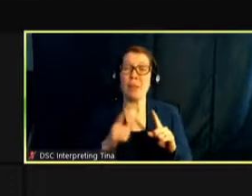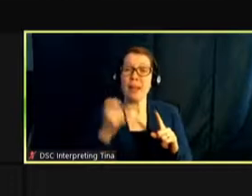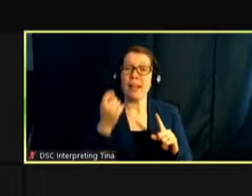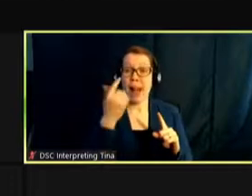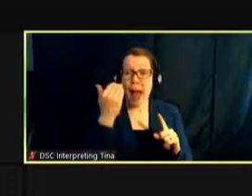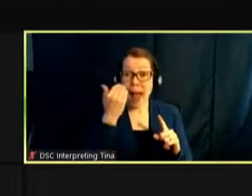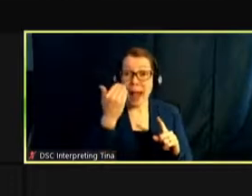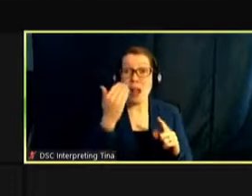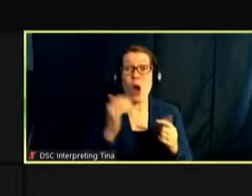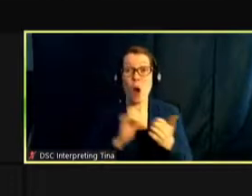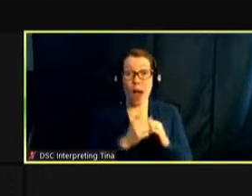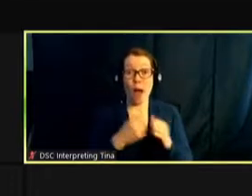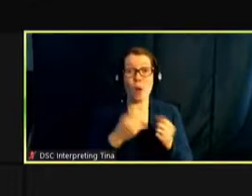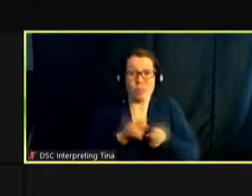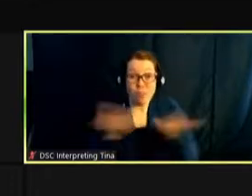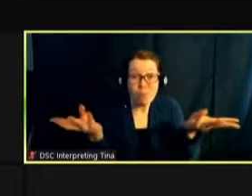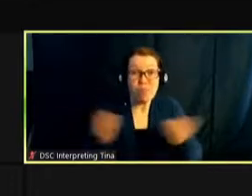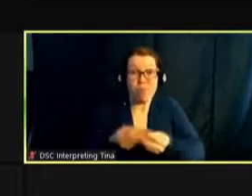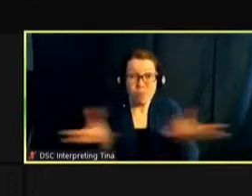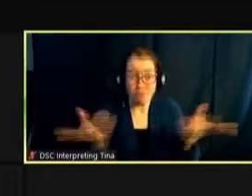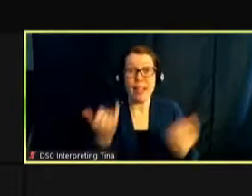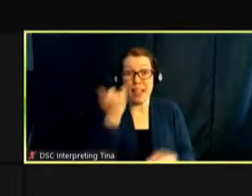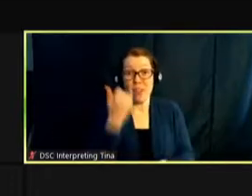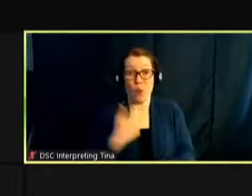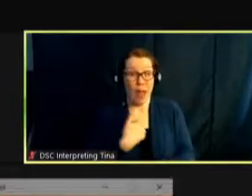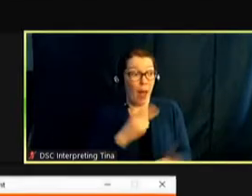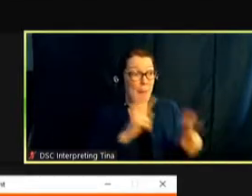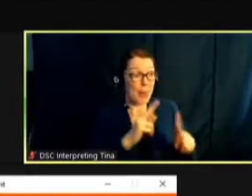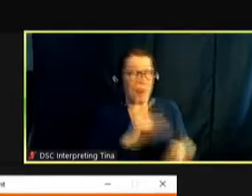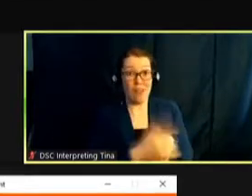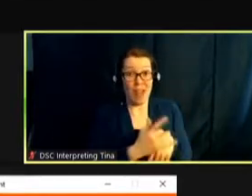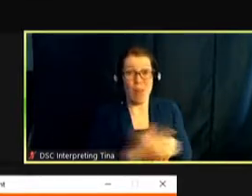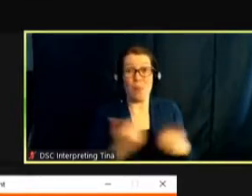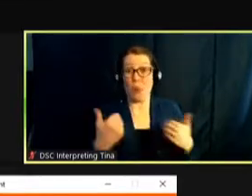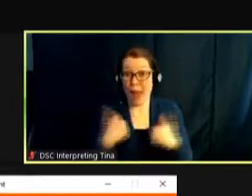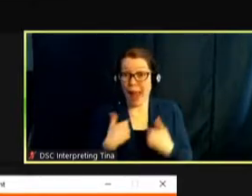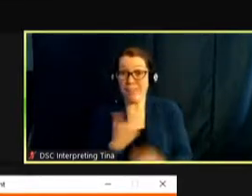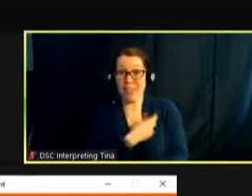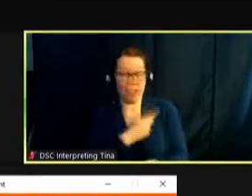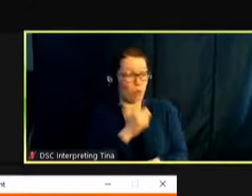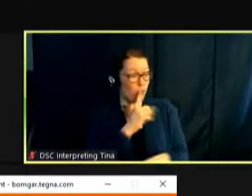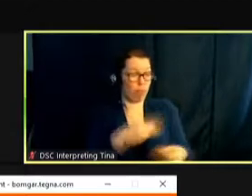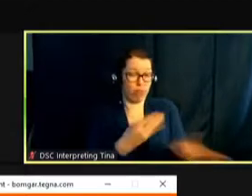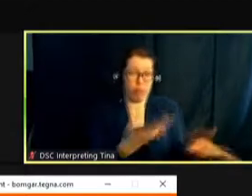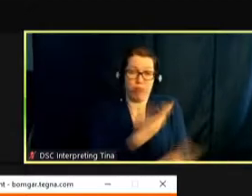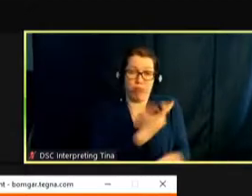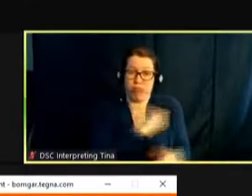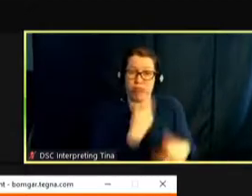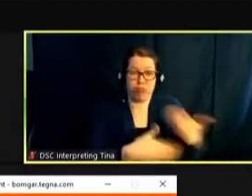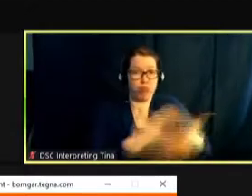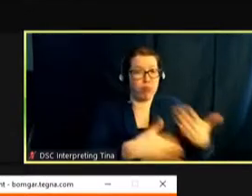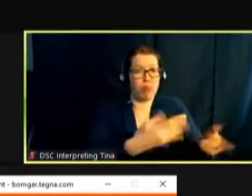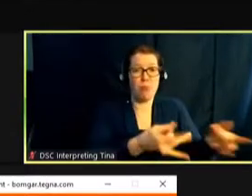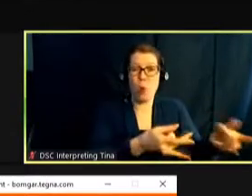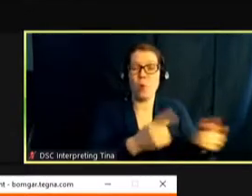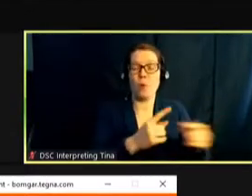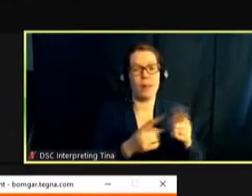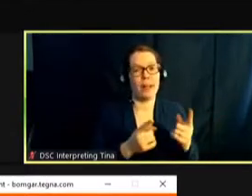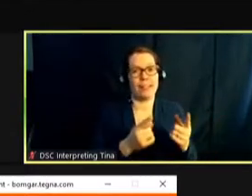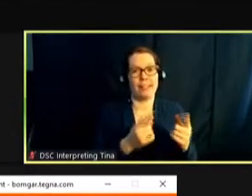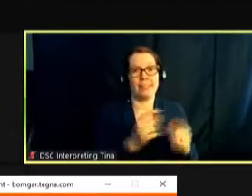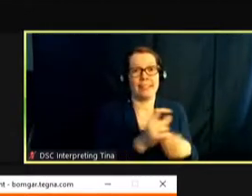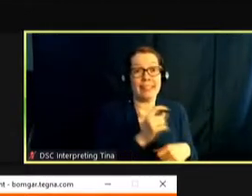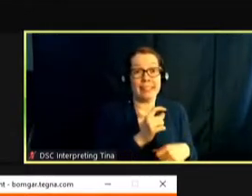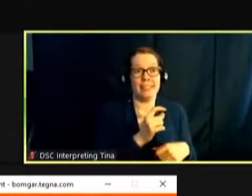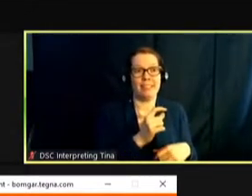it into arms. If we have arms and we've got the vaccine, you know, again, we can make this flow really quick. But the problem is